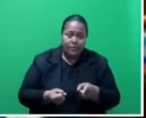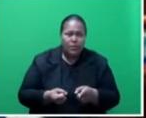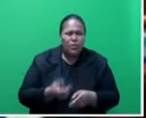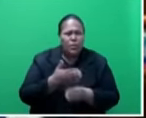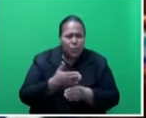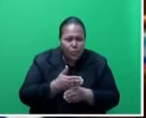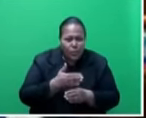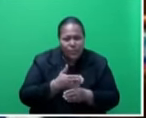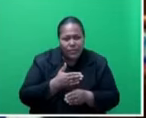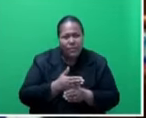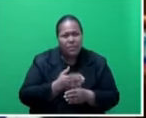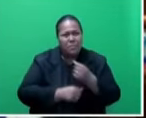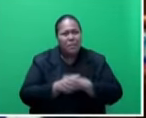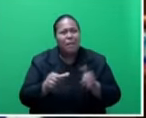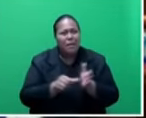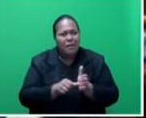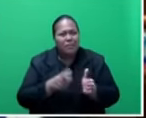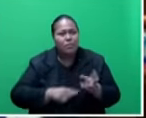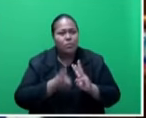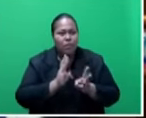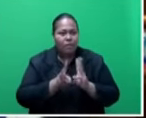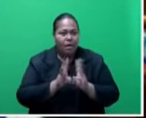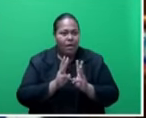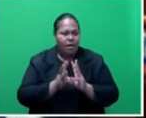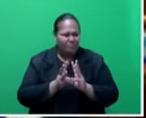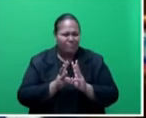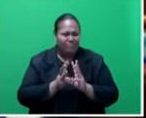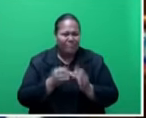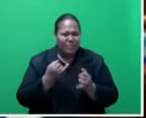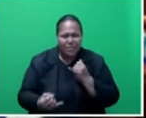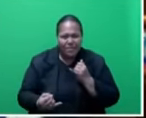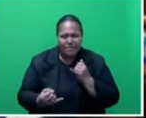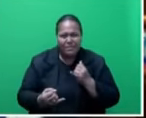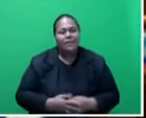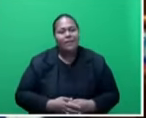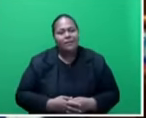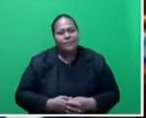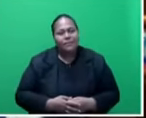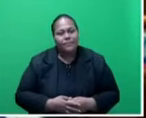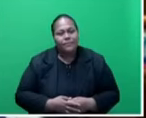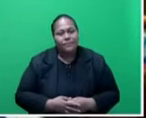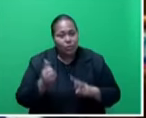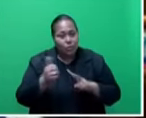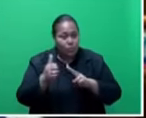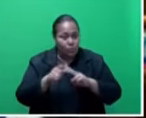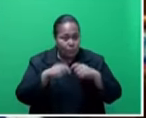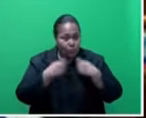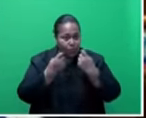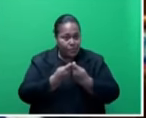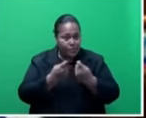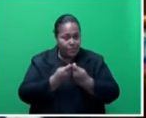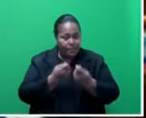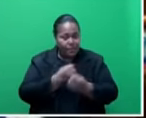hampered given the weather conditions there. Mr. Speaker said we are also deployed a team from